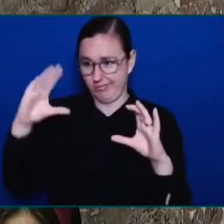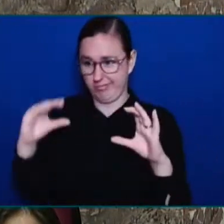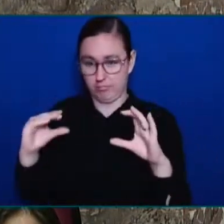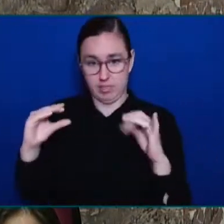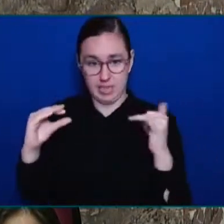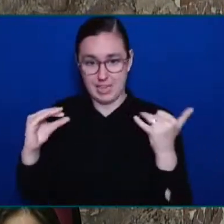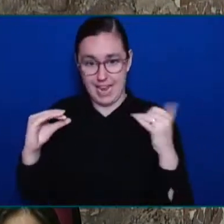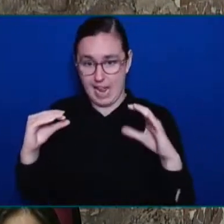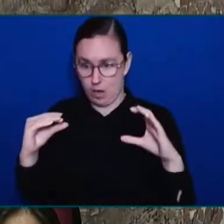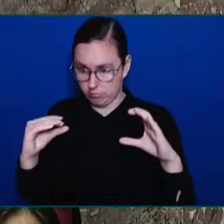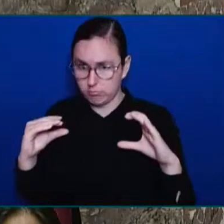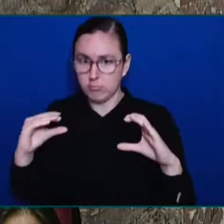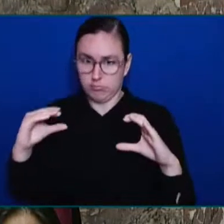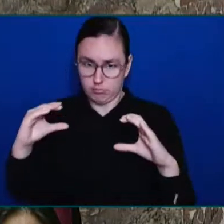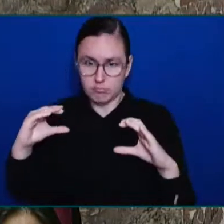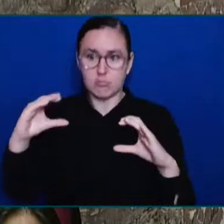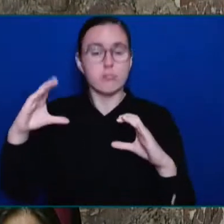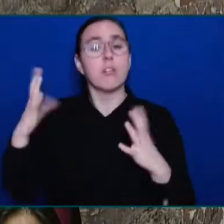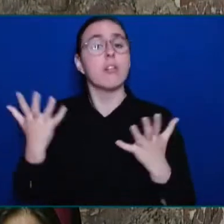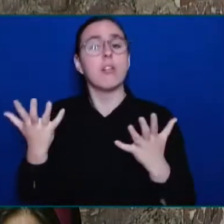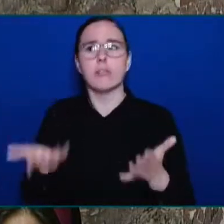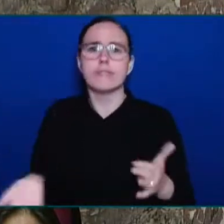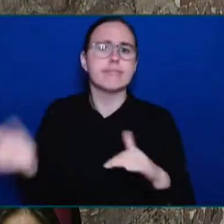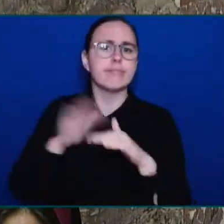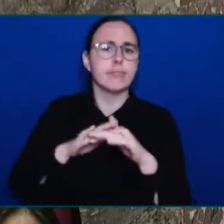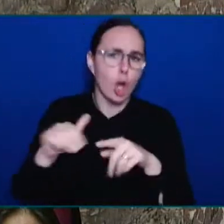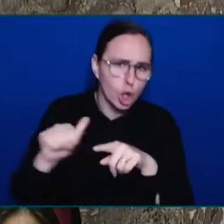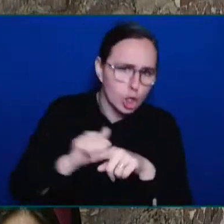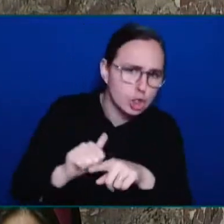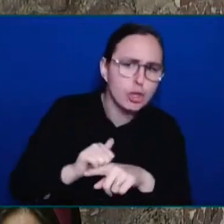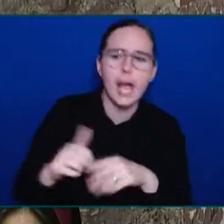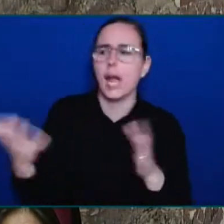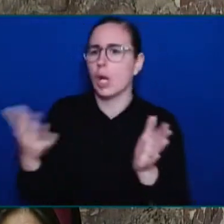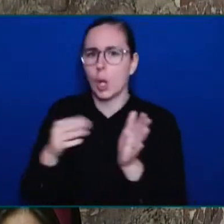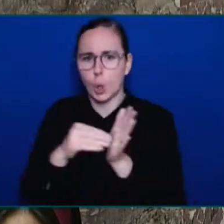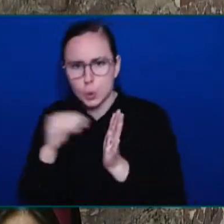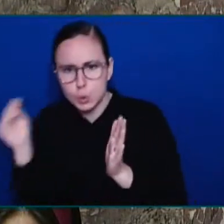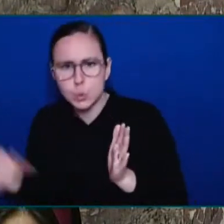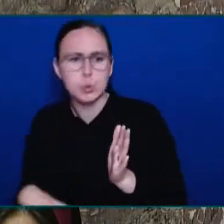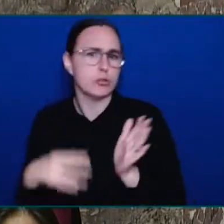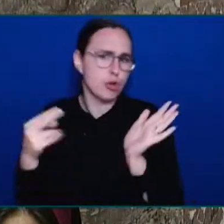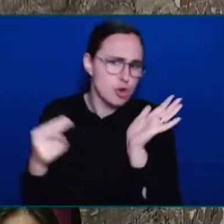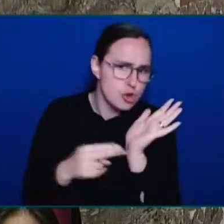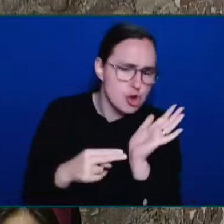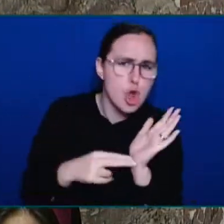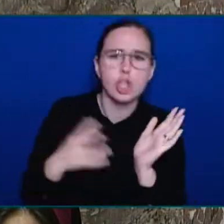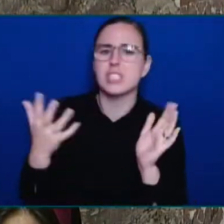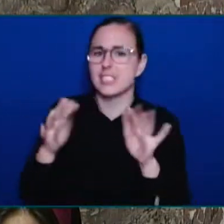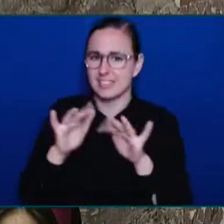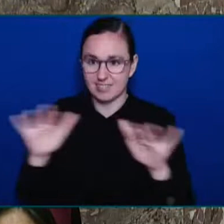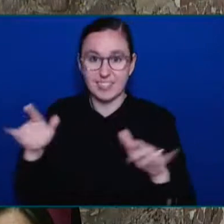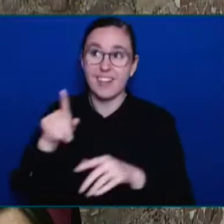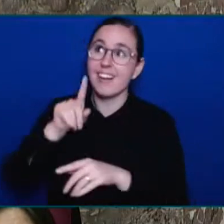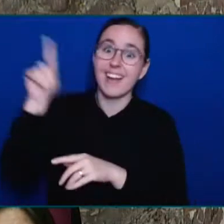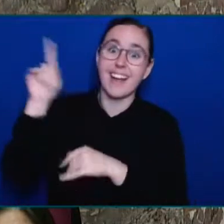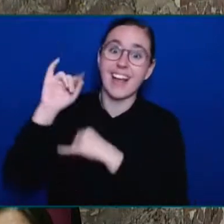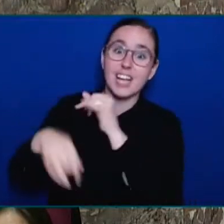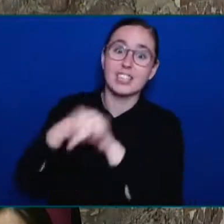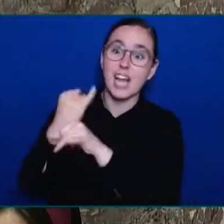made changes for internationally educated workers. Action. That's what people want. They want action. And that is what they're